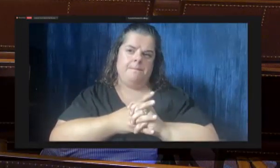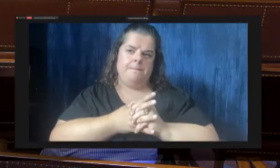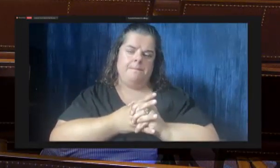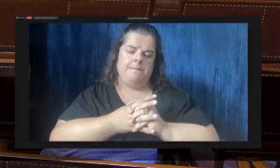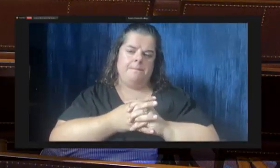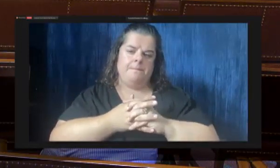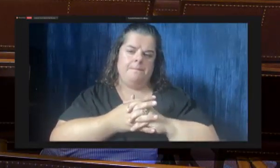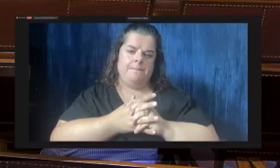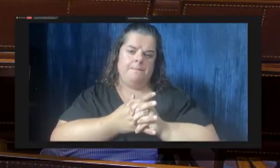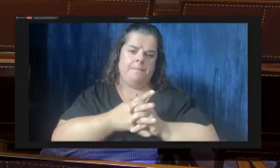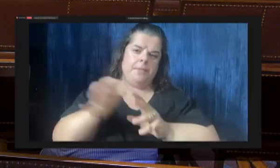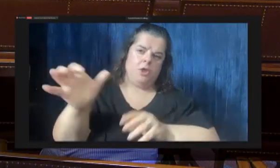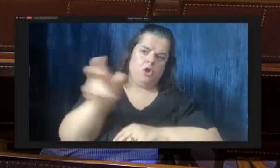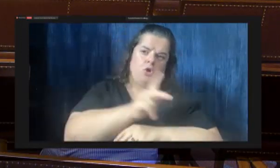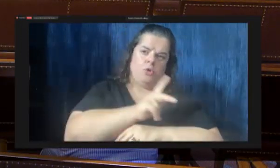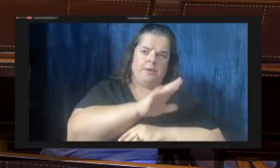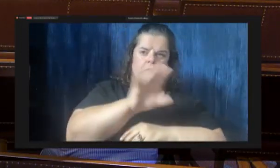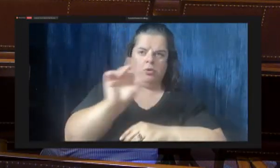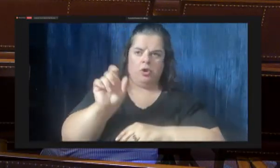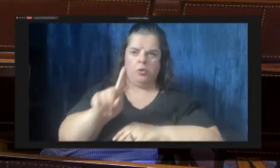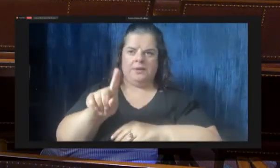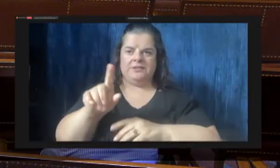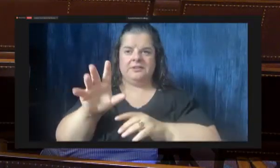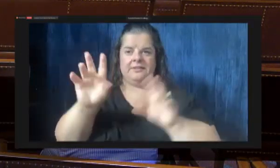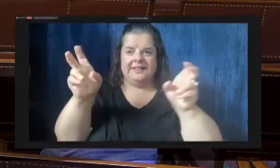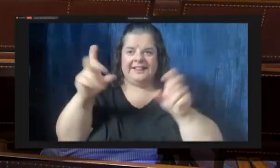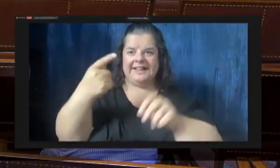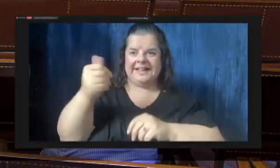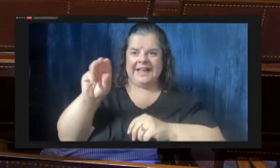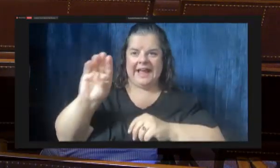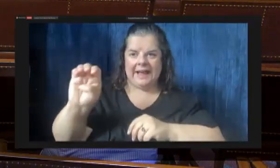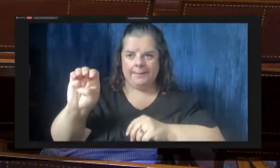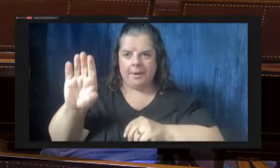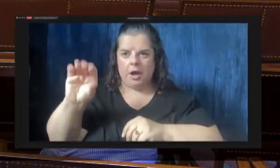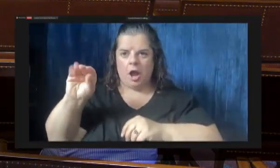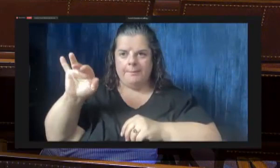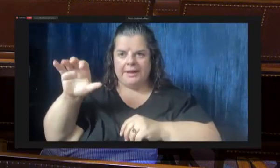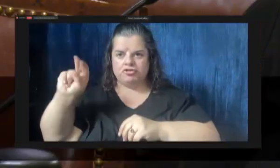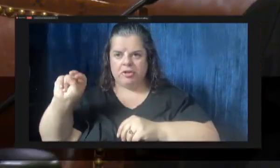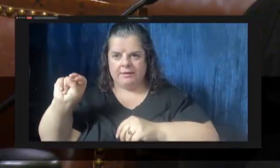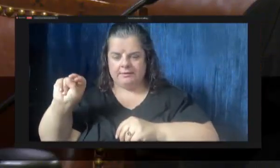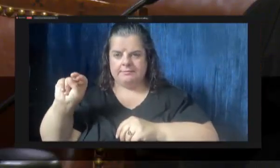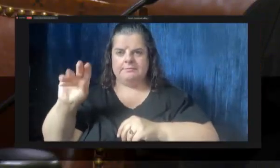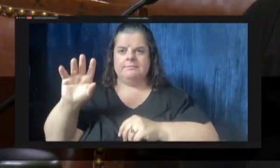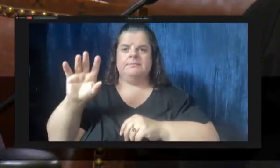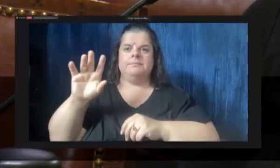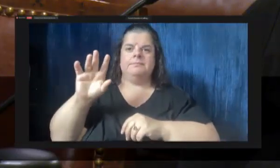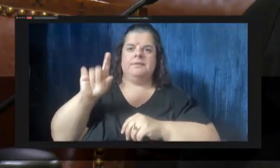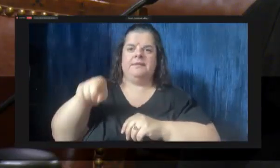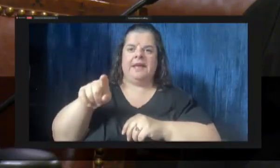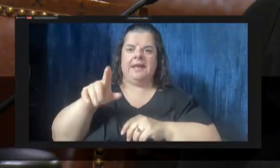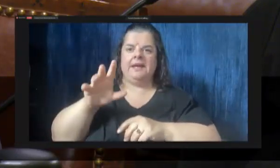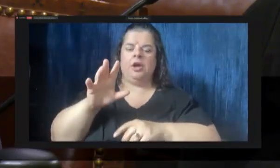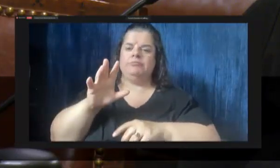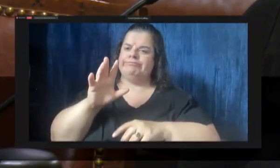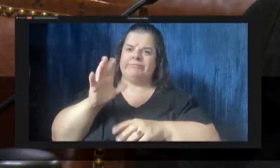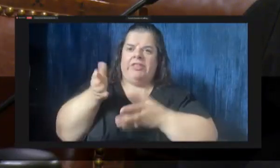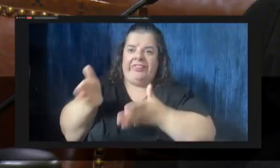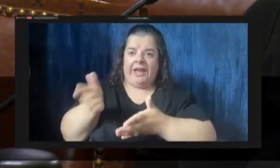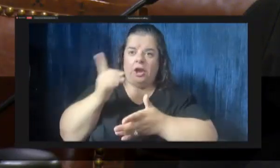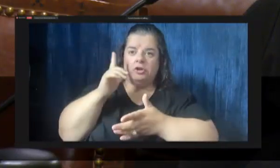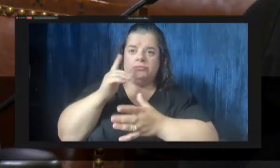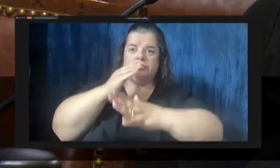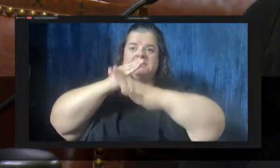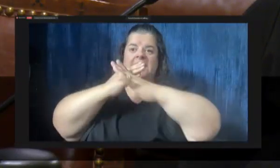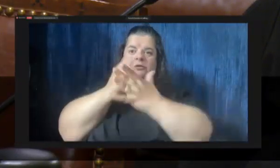Just to go back to your question, it's the Game Commission. You know, the Game Commission sort of exists to protect the rights of our hunters and give them an opportunity to be